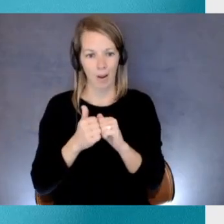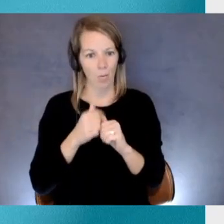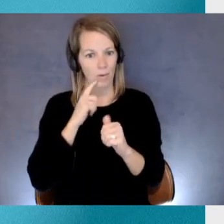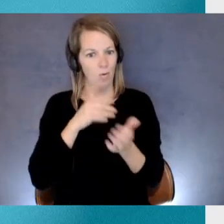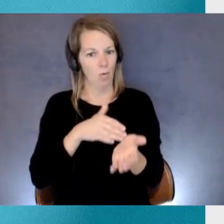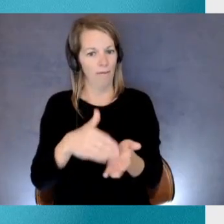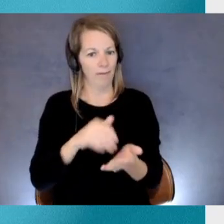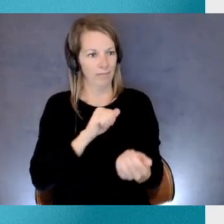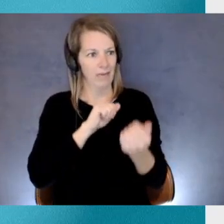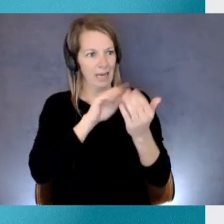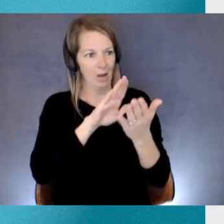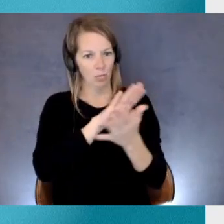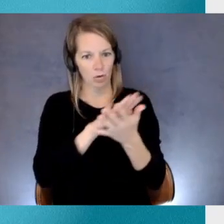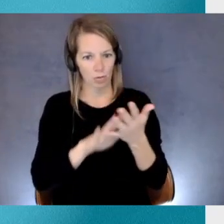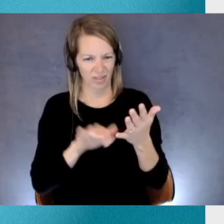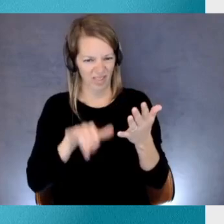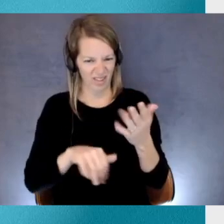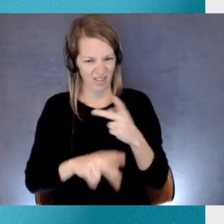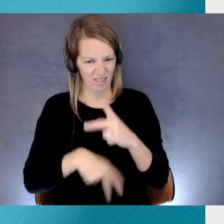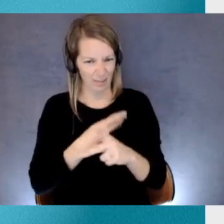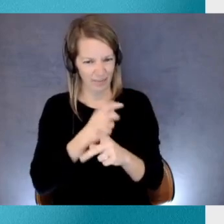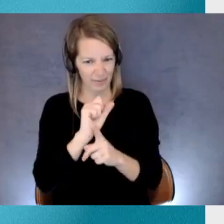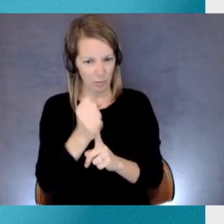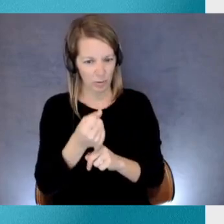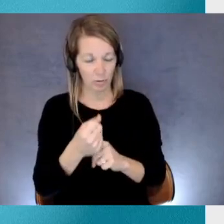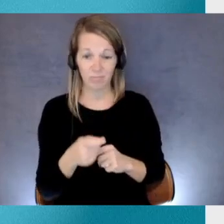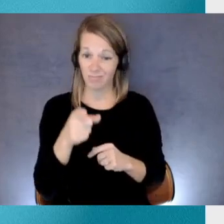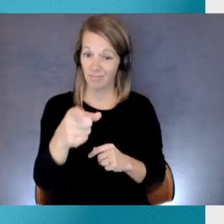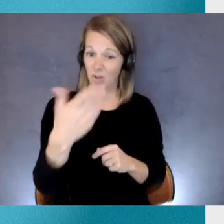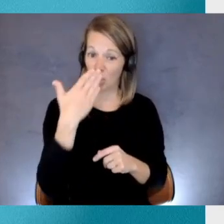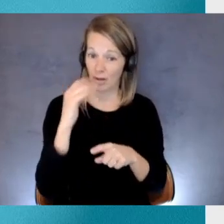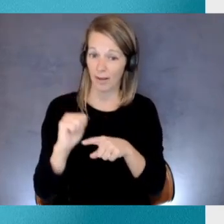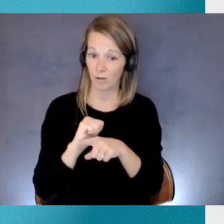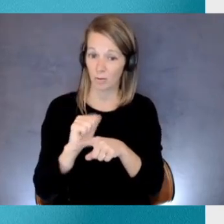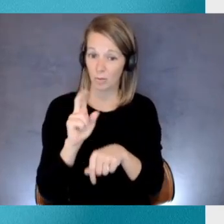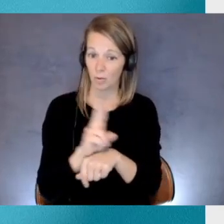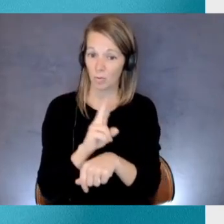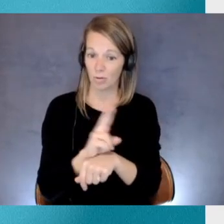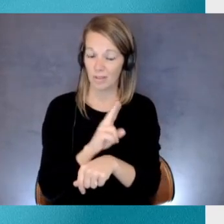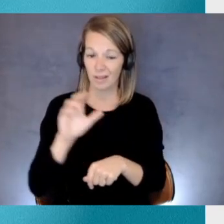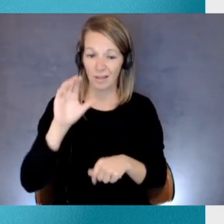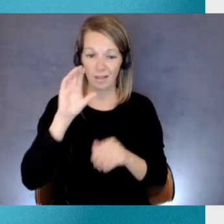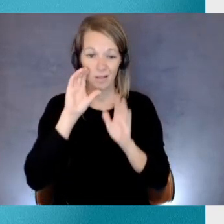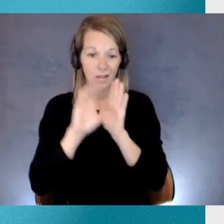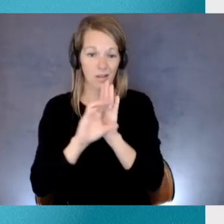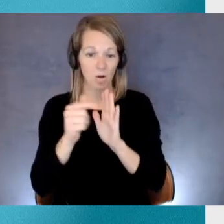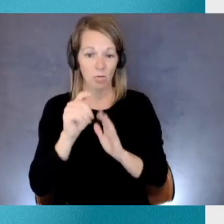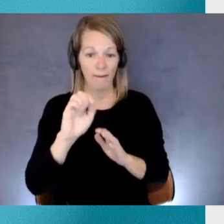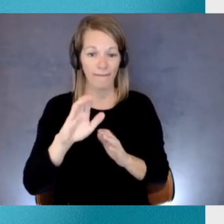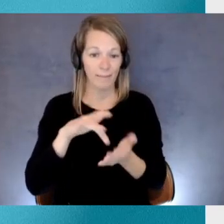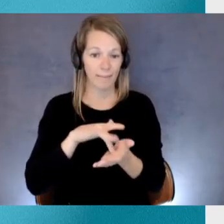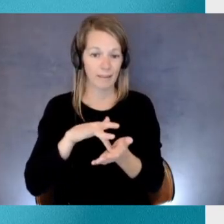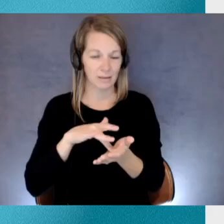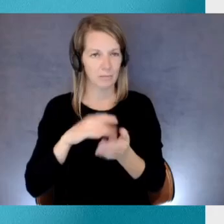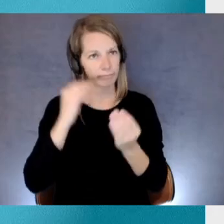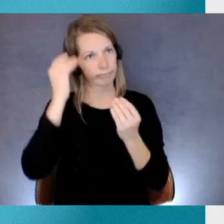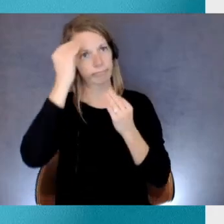these kinds of things. And so this is another exercise that we use in graphic medicine to sort of look at and think about,